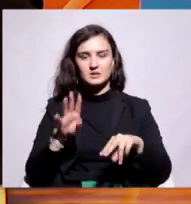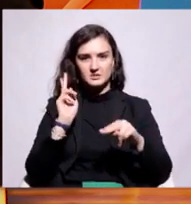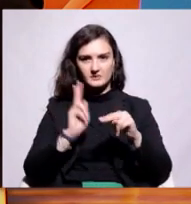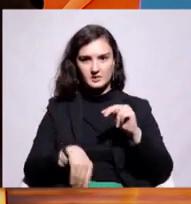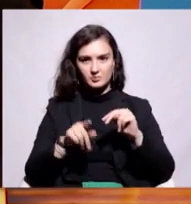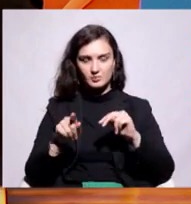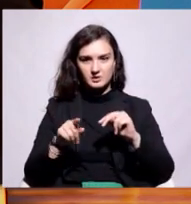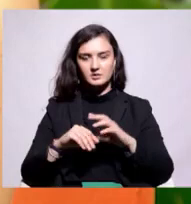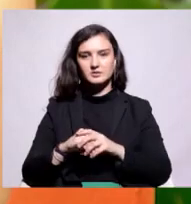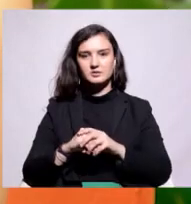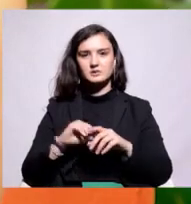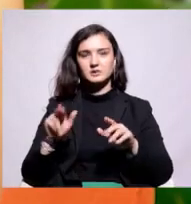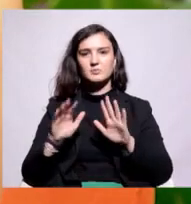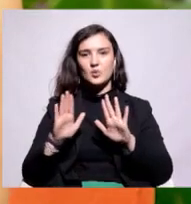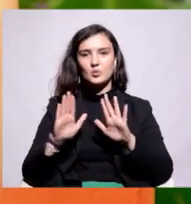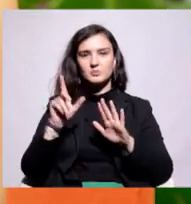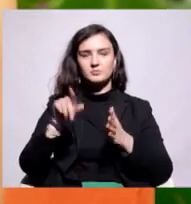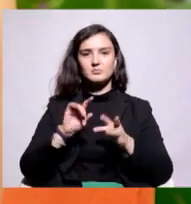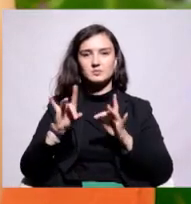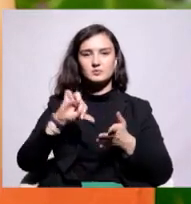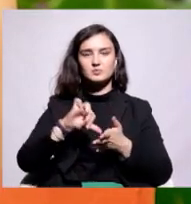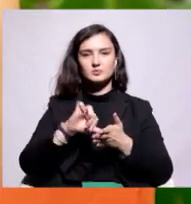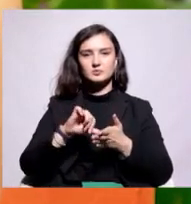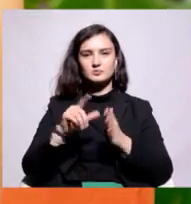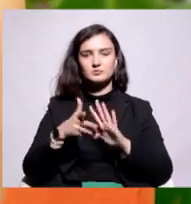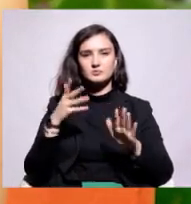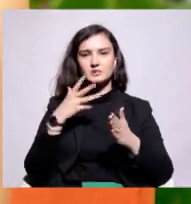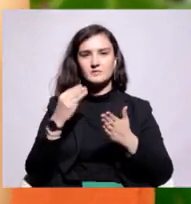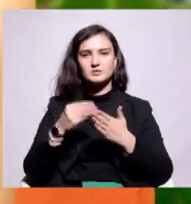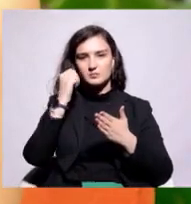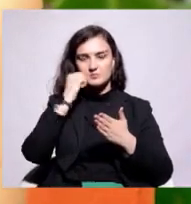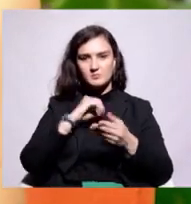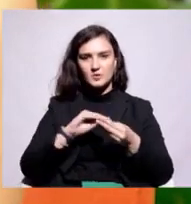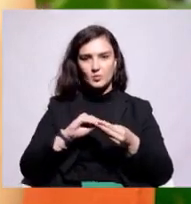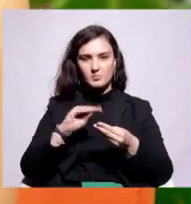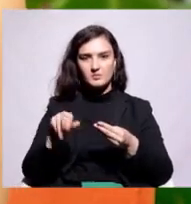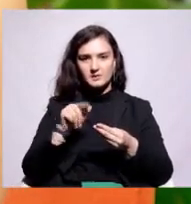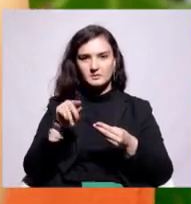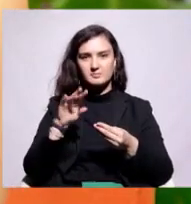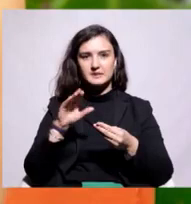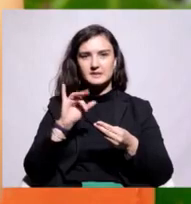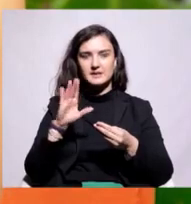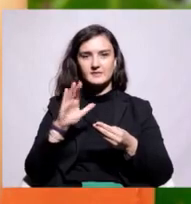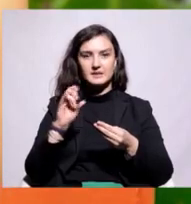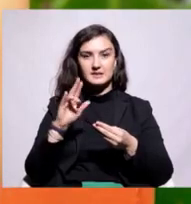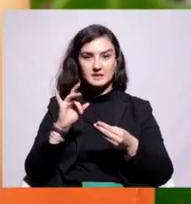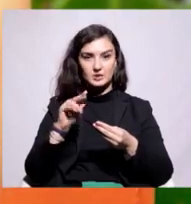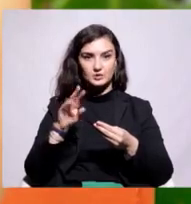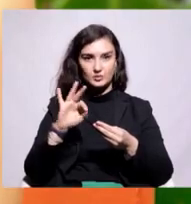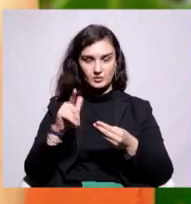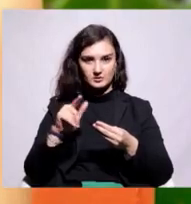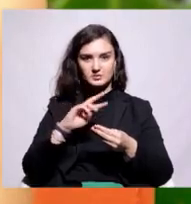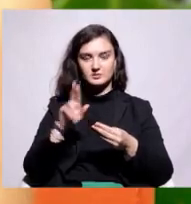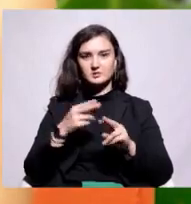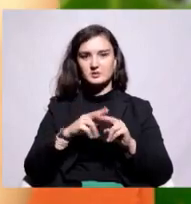and been won. And the only person who can recognize him is his old friend, this is Peter Wenderdok.